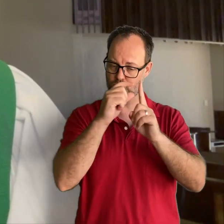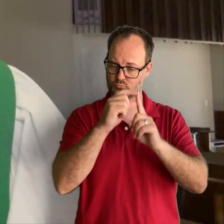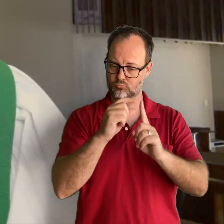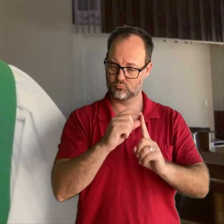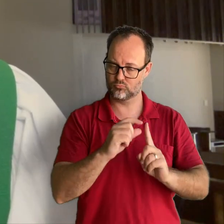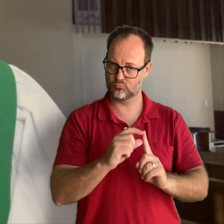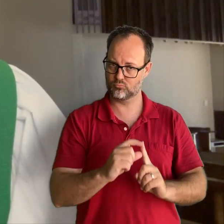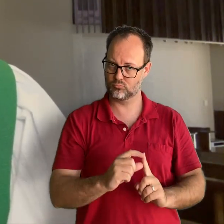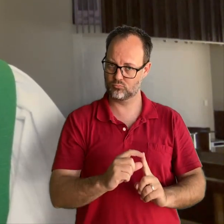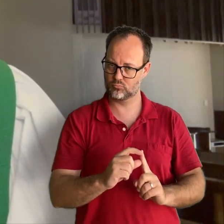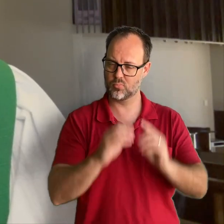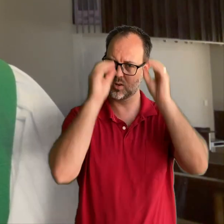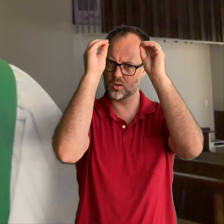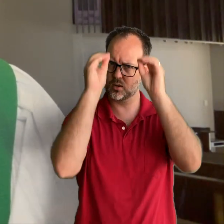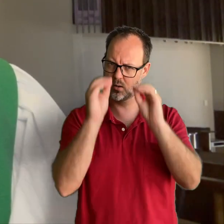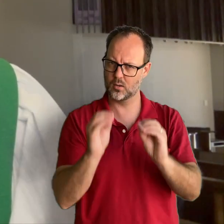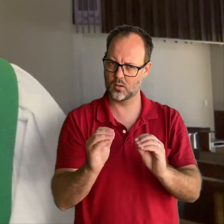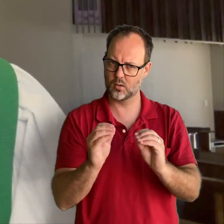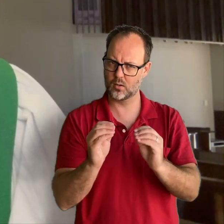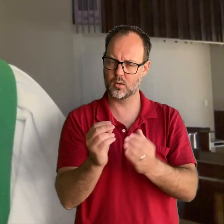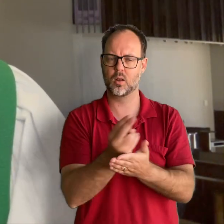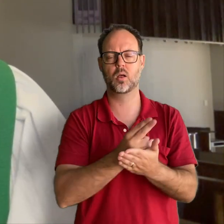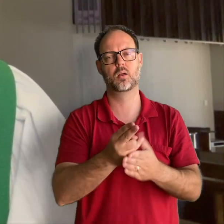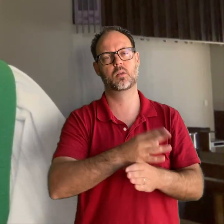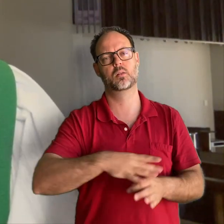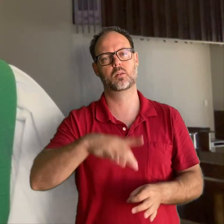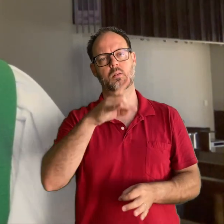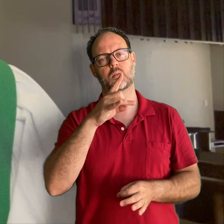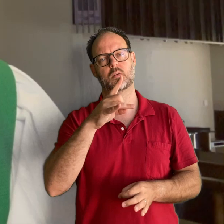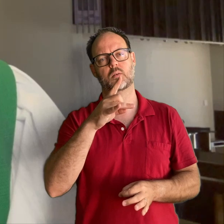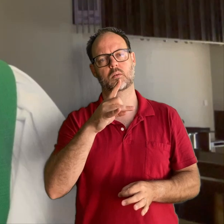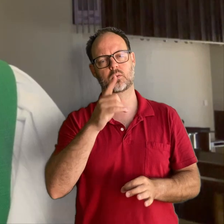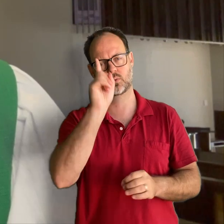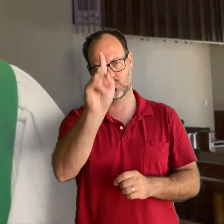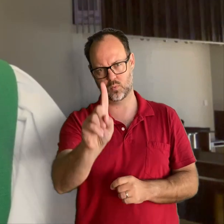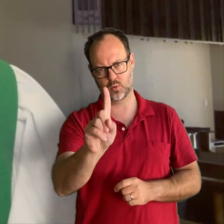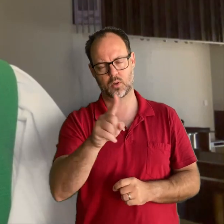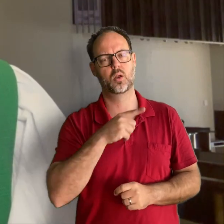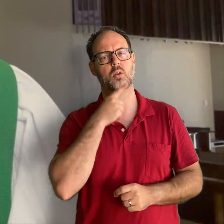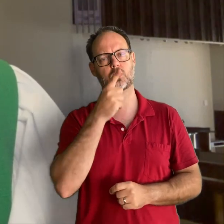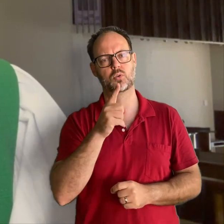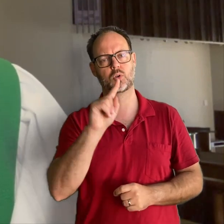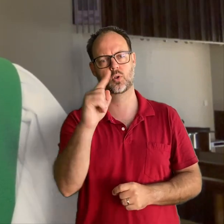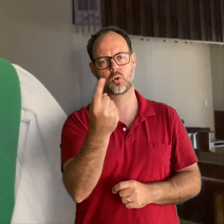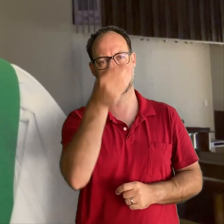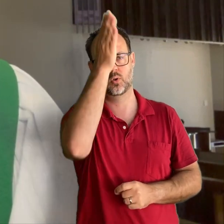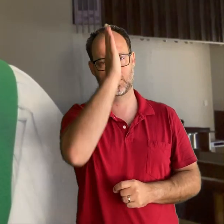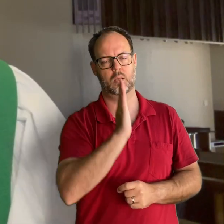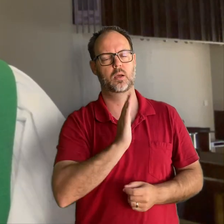words is to teach that the Holy Spirit is the one true and only